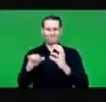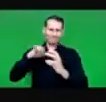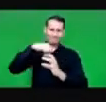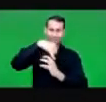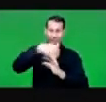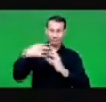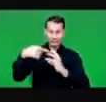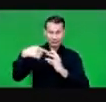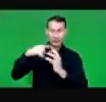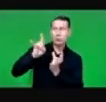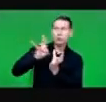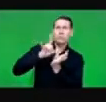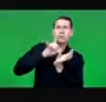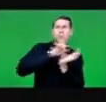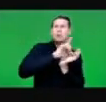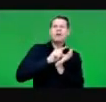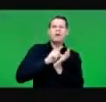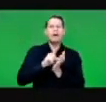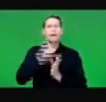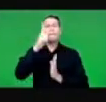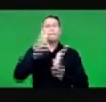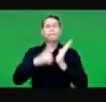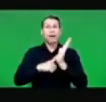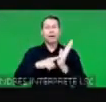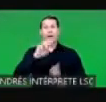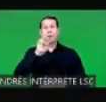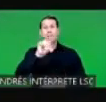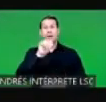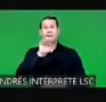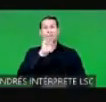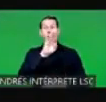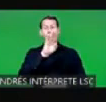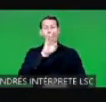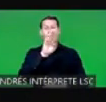will have 1,000 gigabytes or 1 terabyte per second.